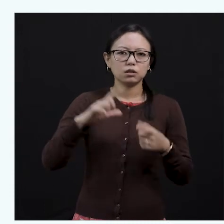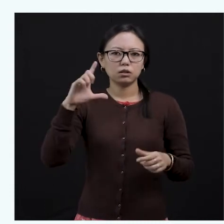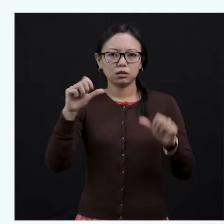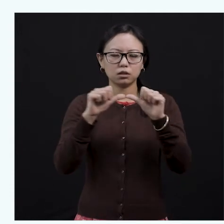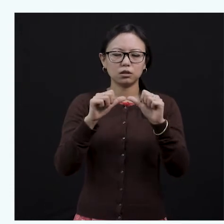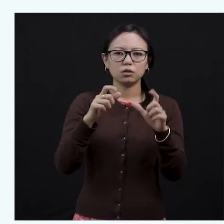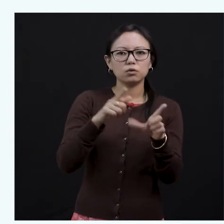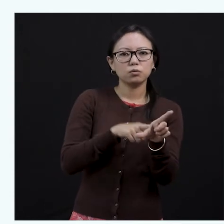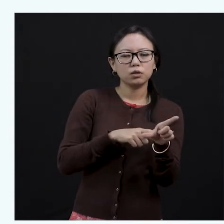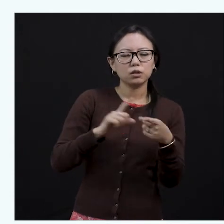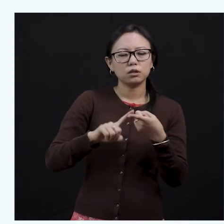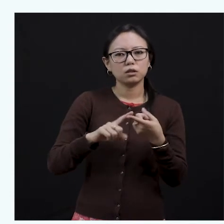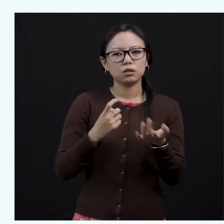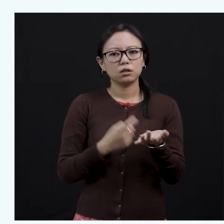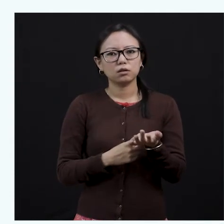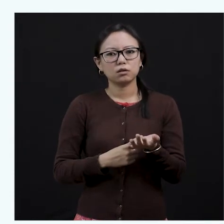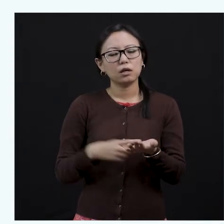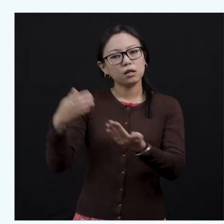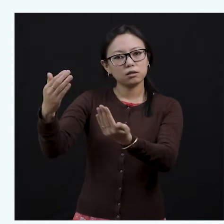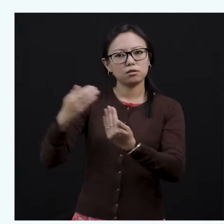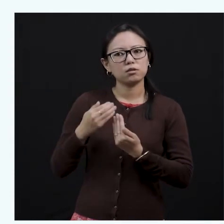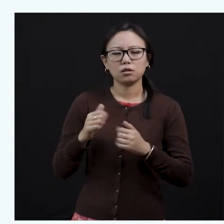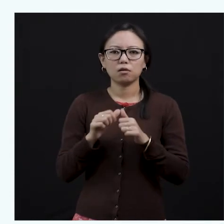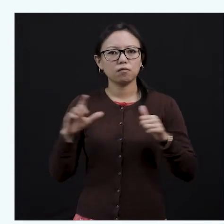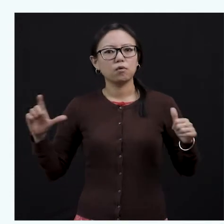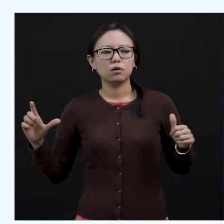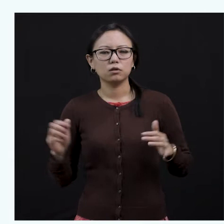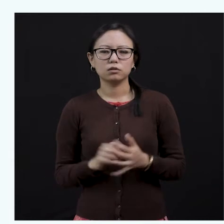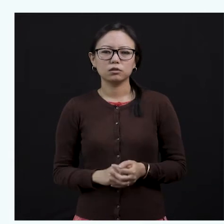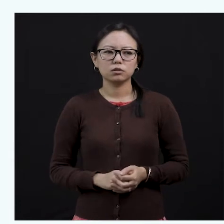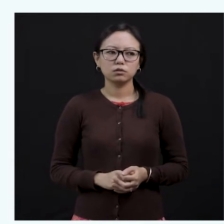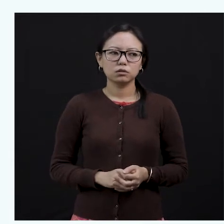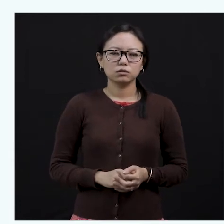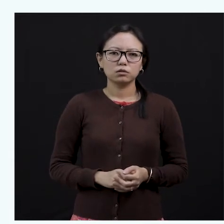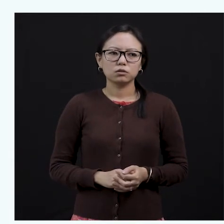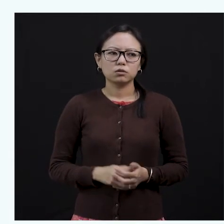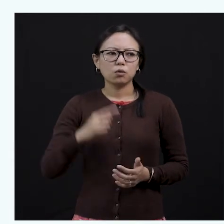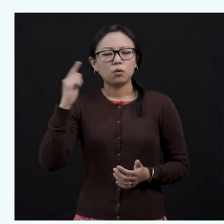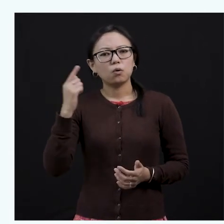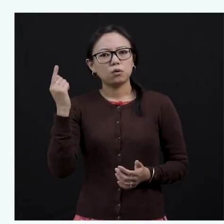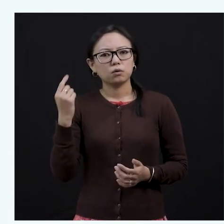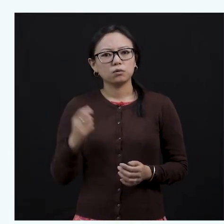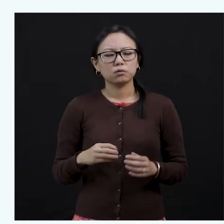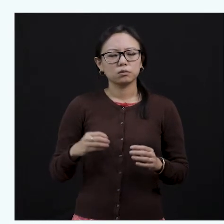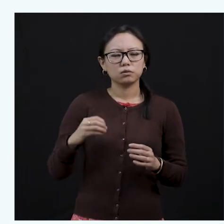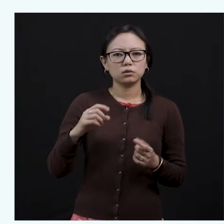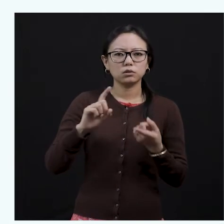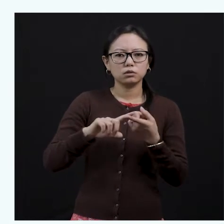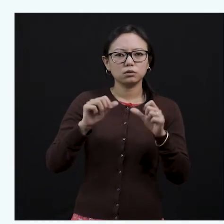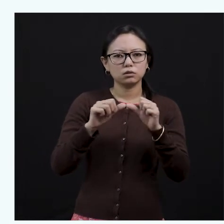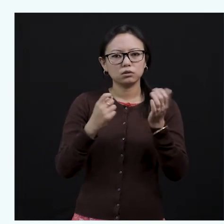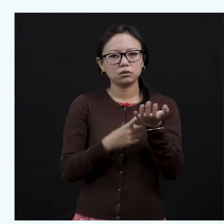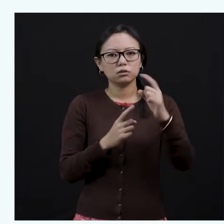the sunlight, and give out the light which is good for human beings. So we get the warmth, we are able to